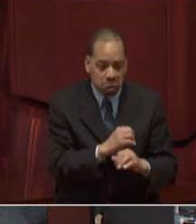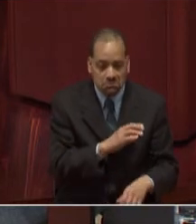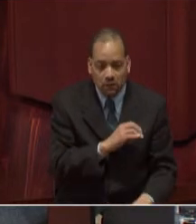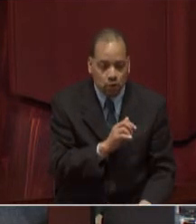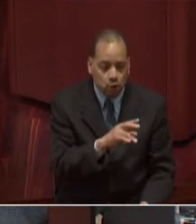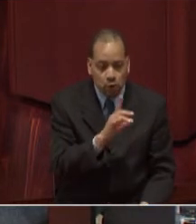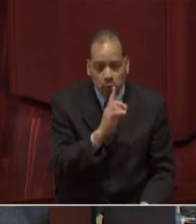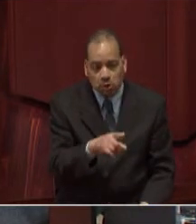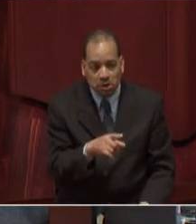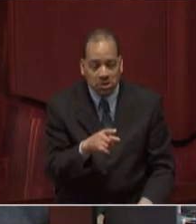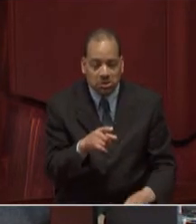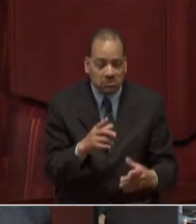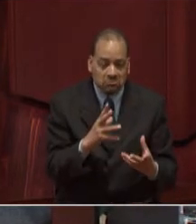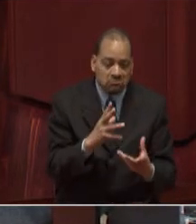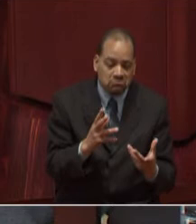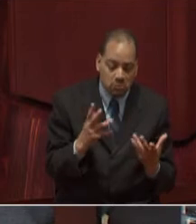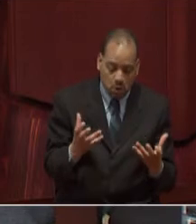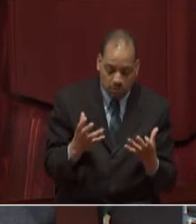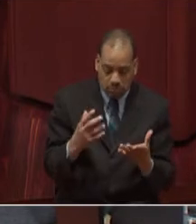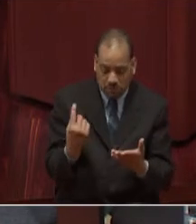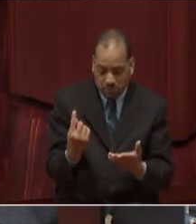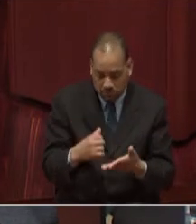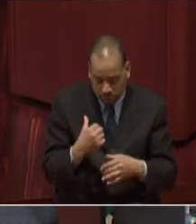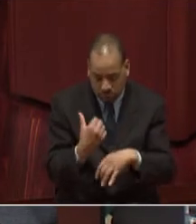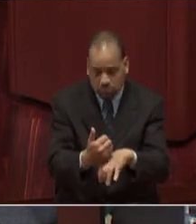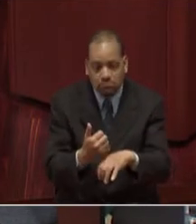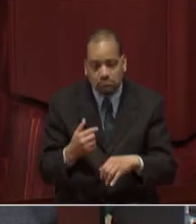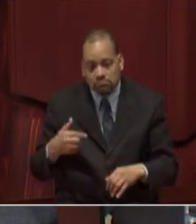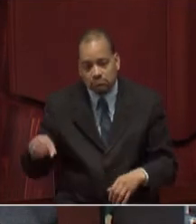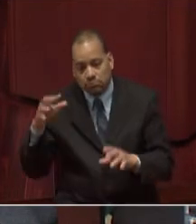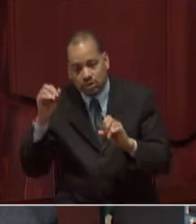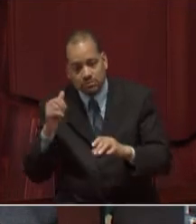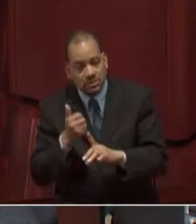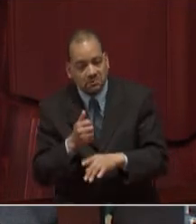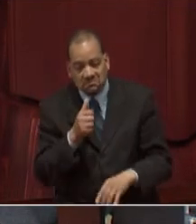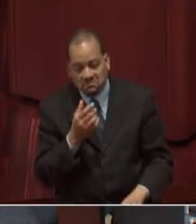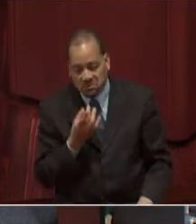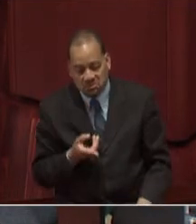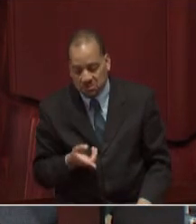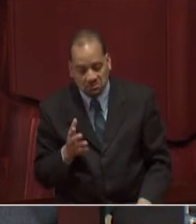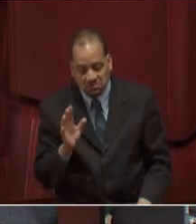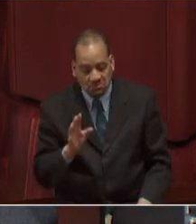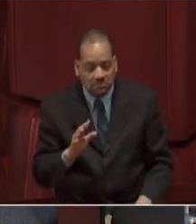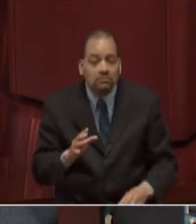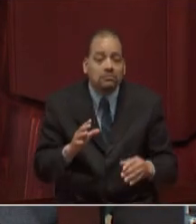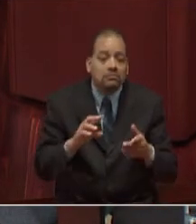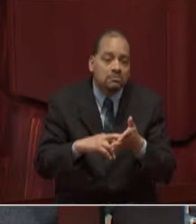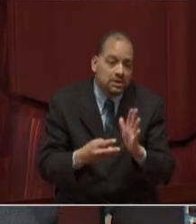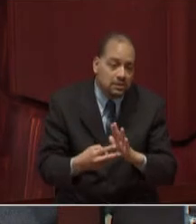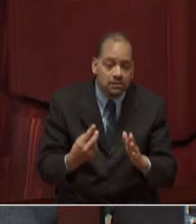not interested in, and other times they never knew what was going on. So it was a